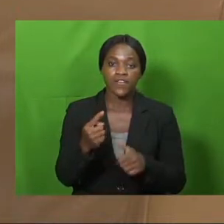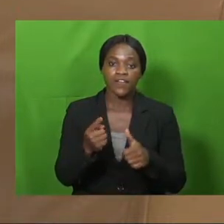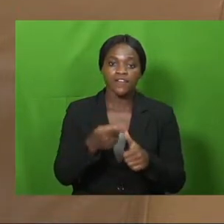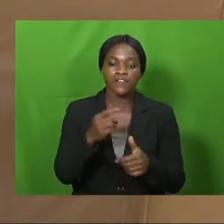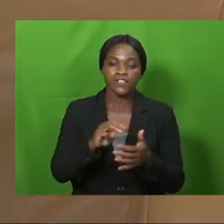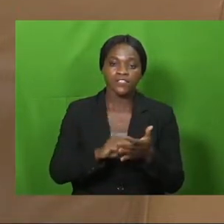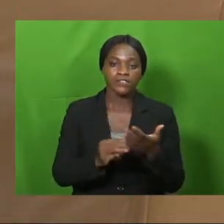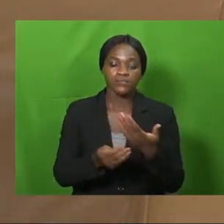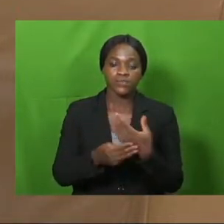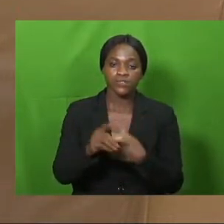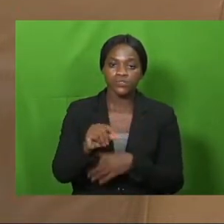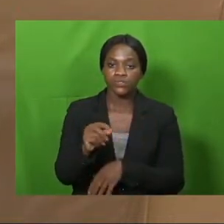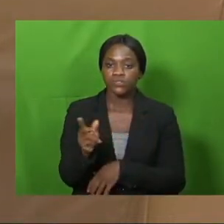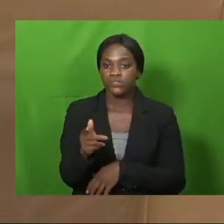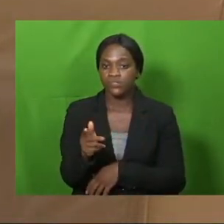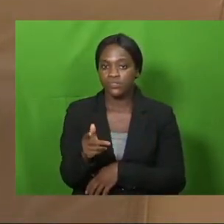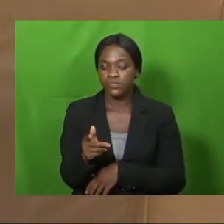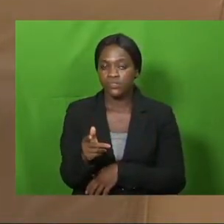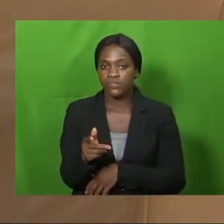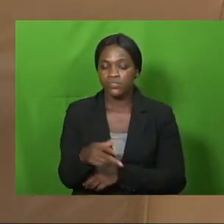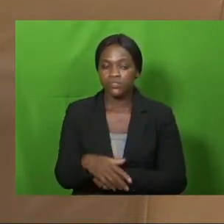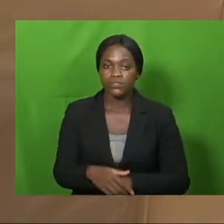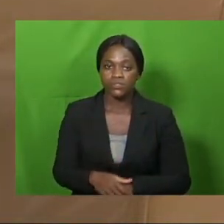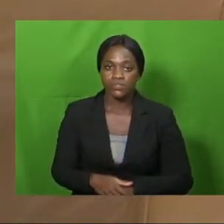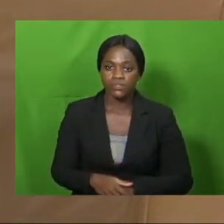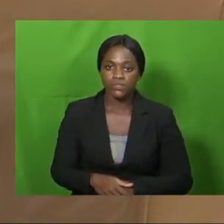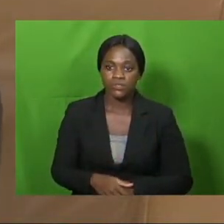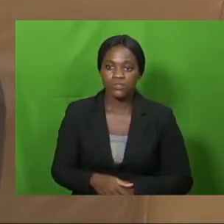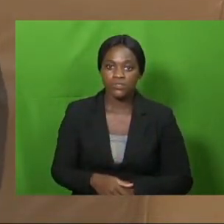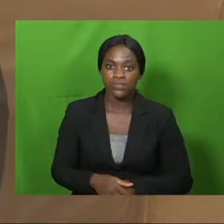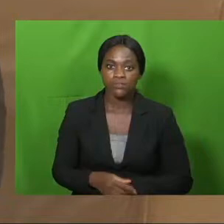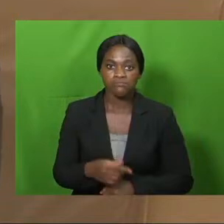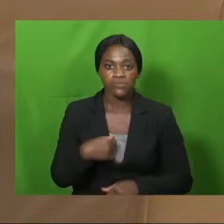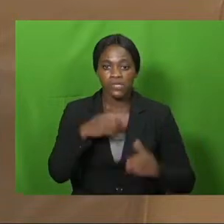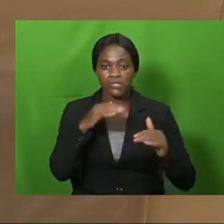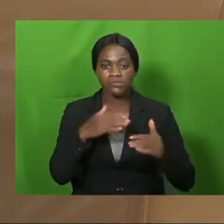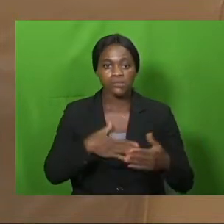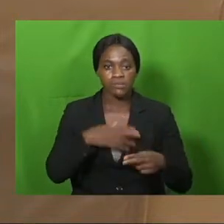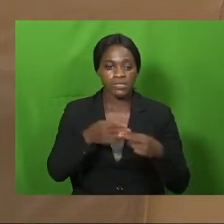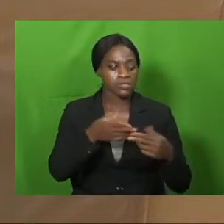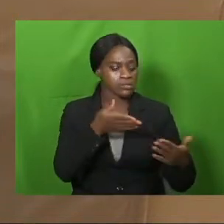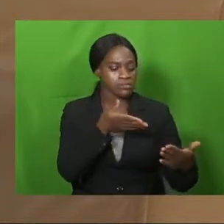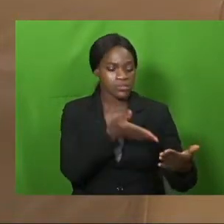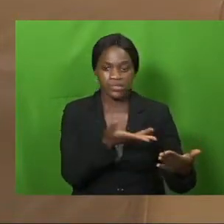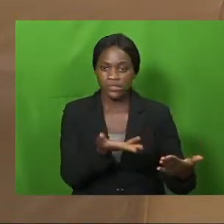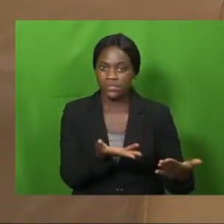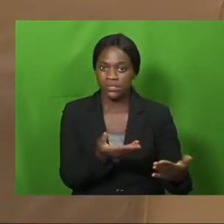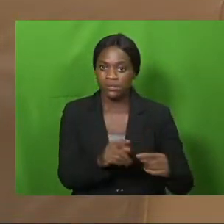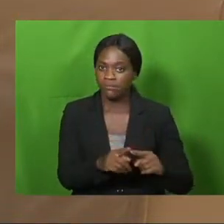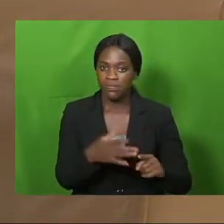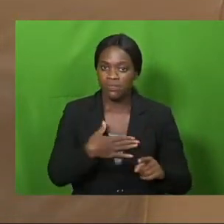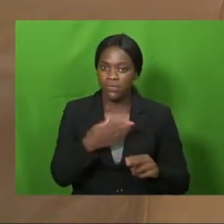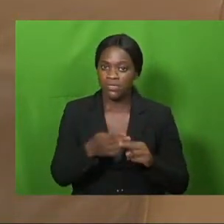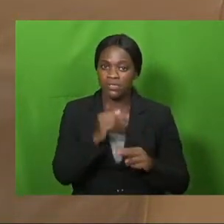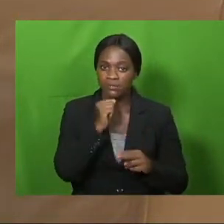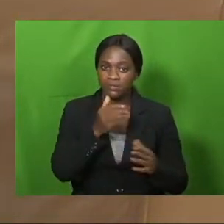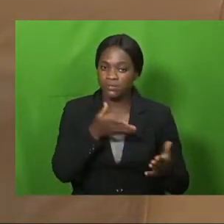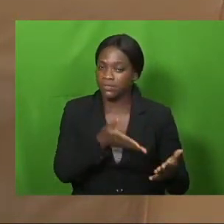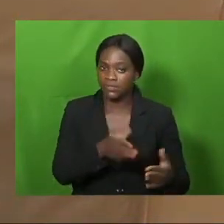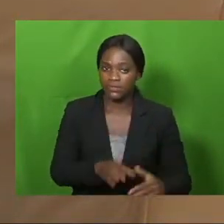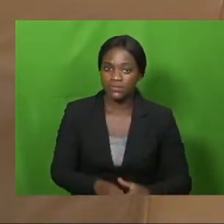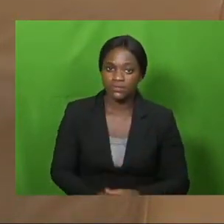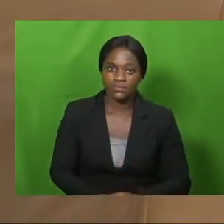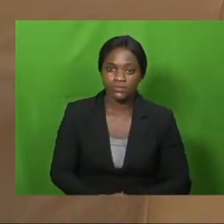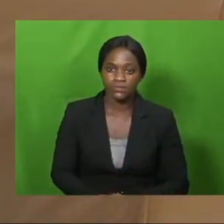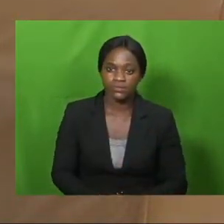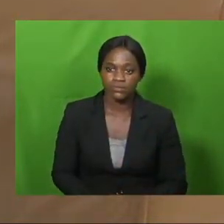2023. So in attendance, I was expecting to find my name in, but my name is missing. But